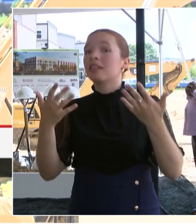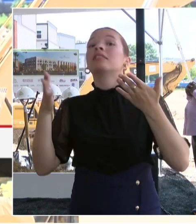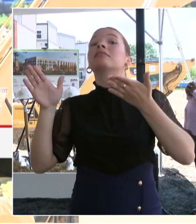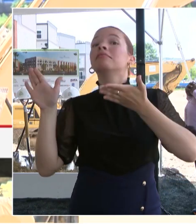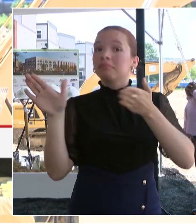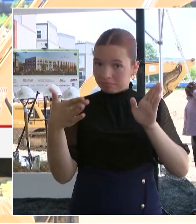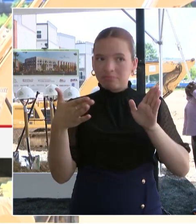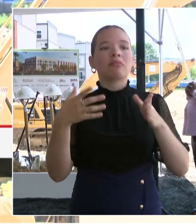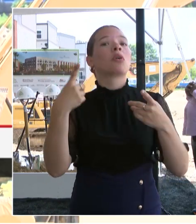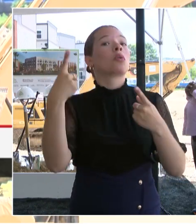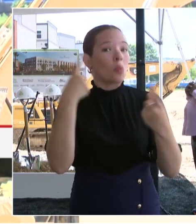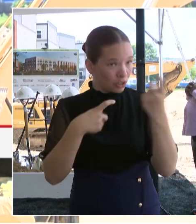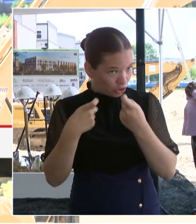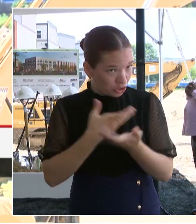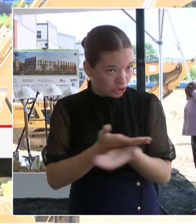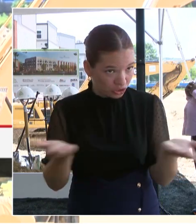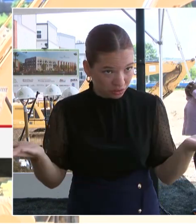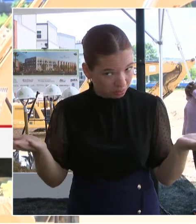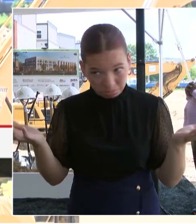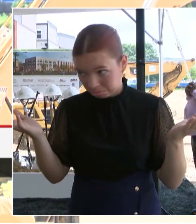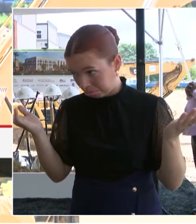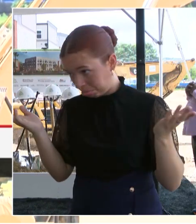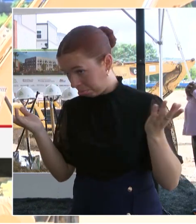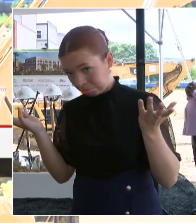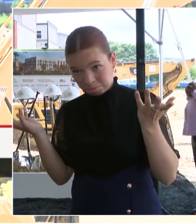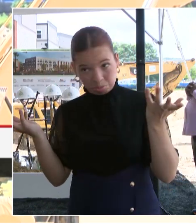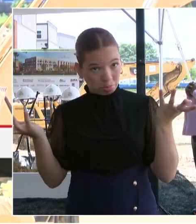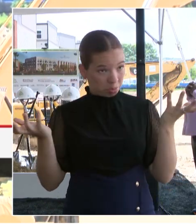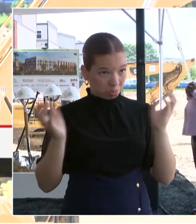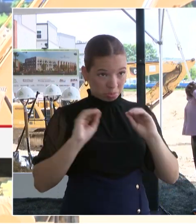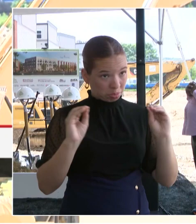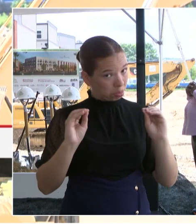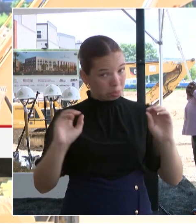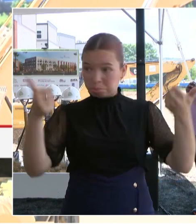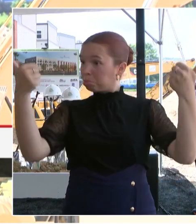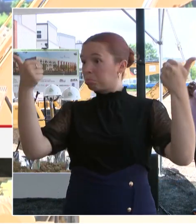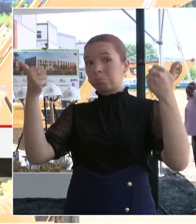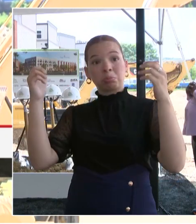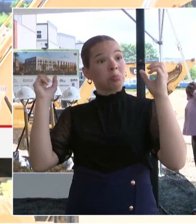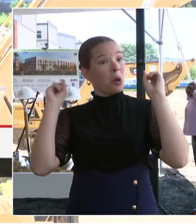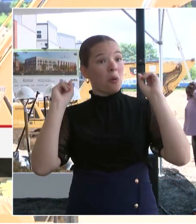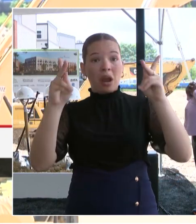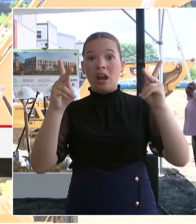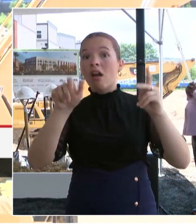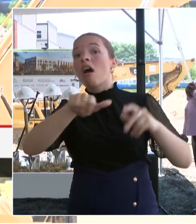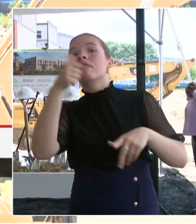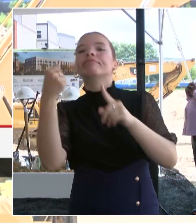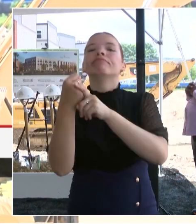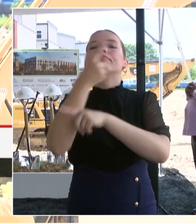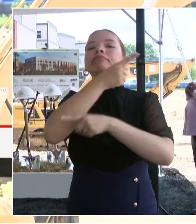Okay, no questions? All right, fantastic. Any community questions? Yes, ma'am.